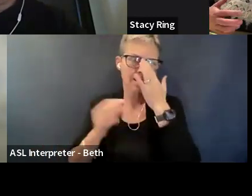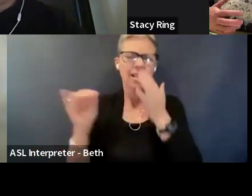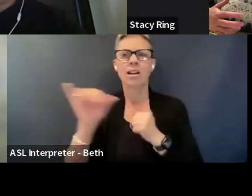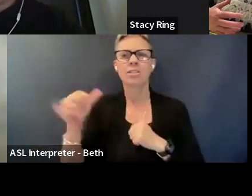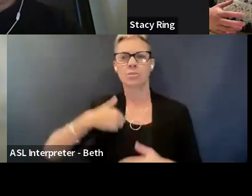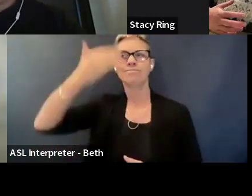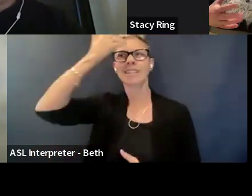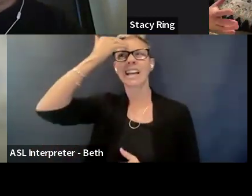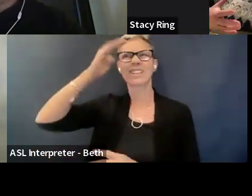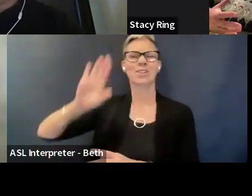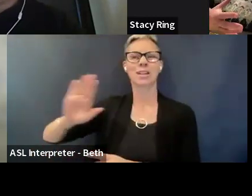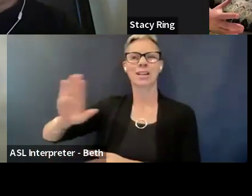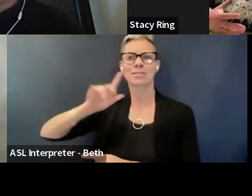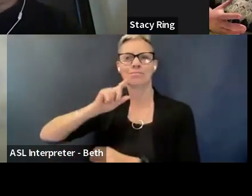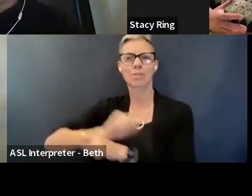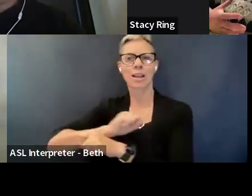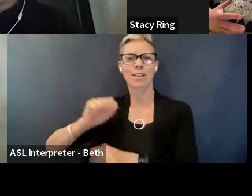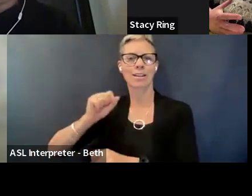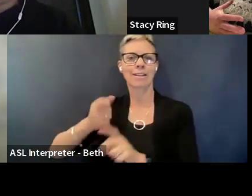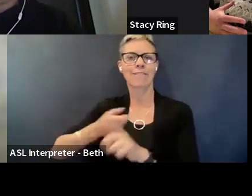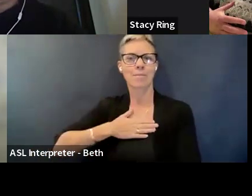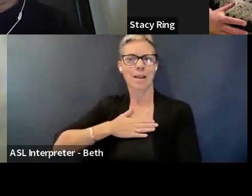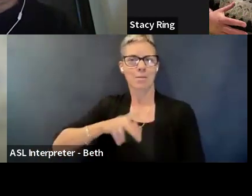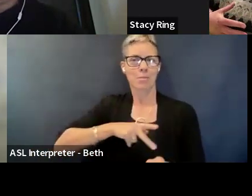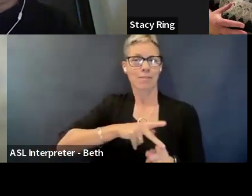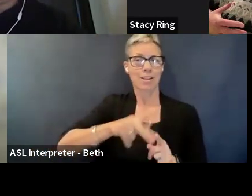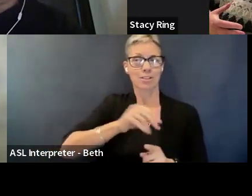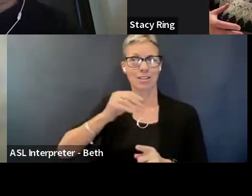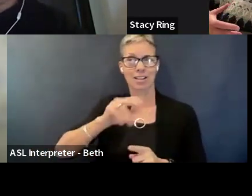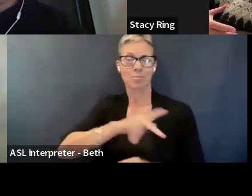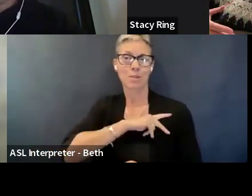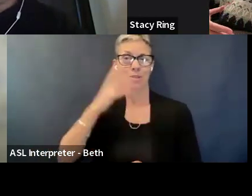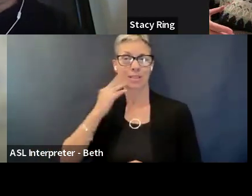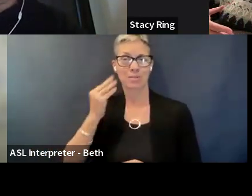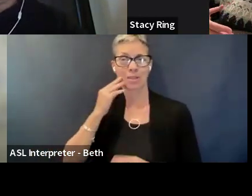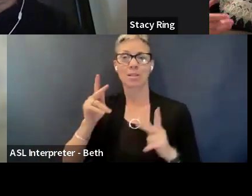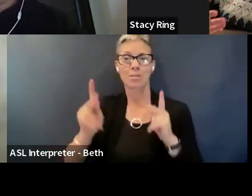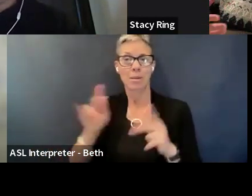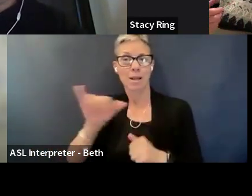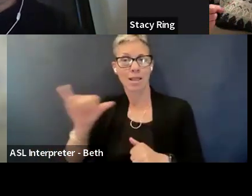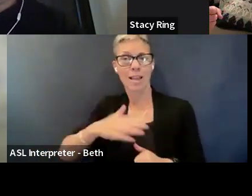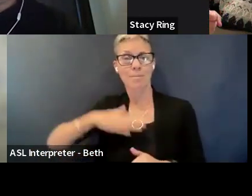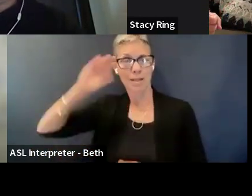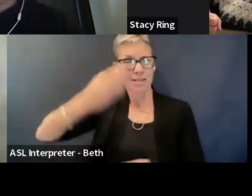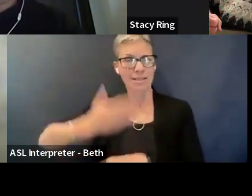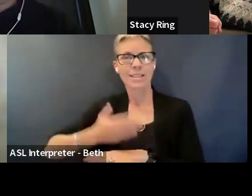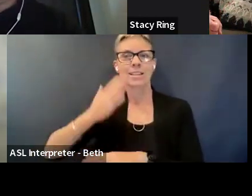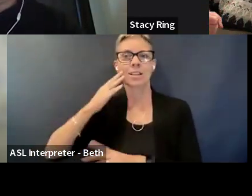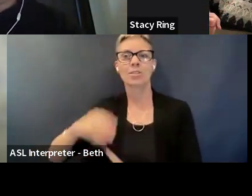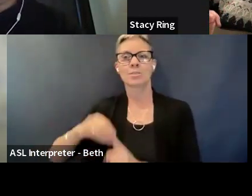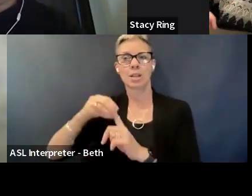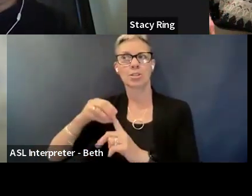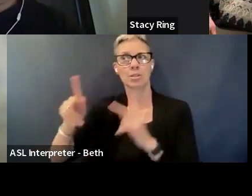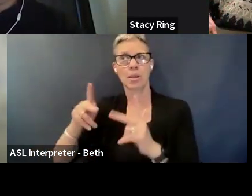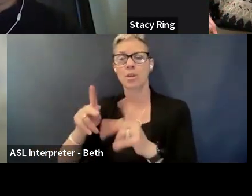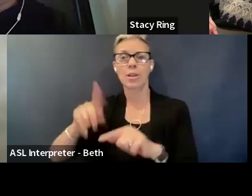the realities from my professional and personal experiences that individuals like my son, especially those who are nonverbal,